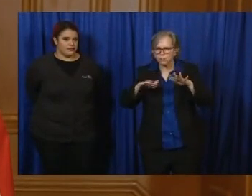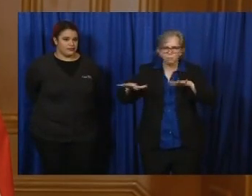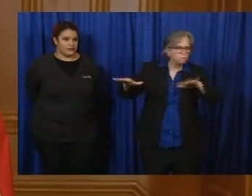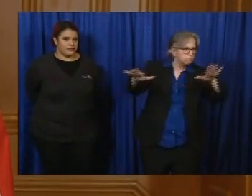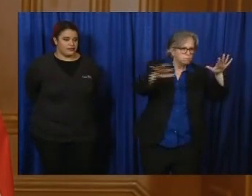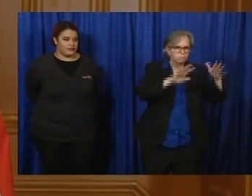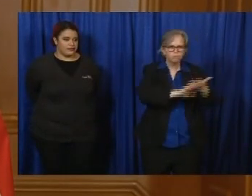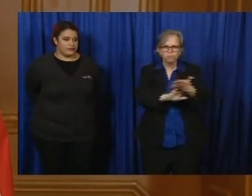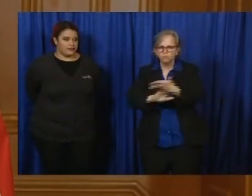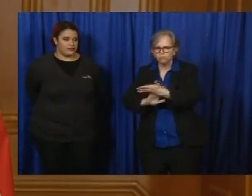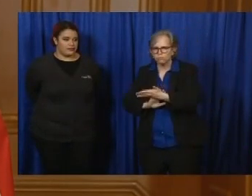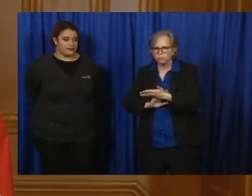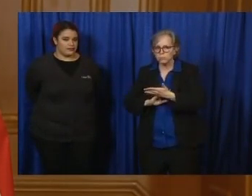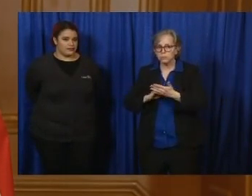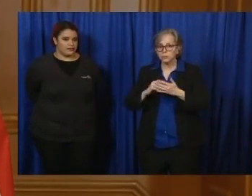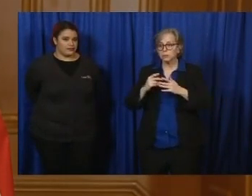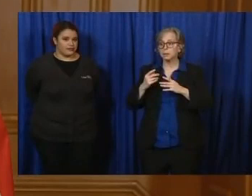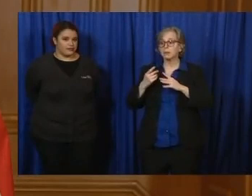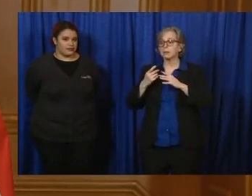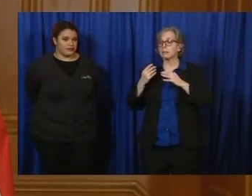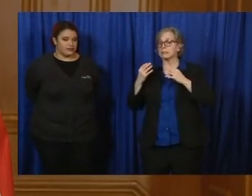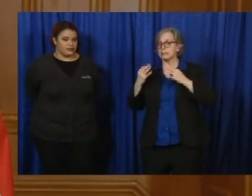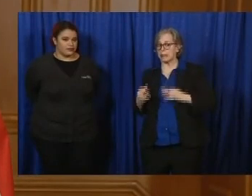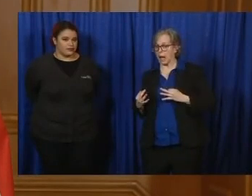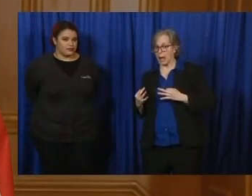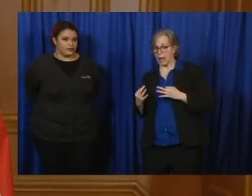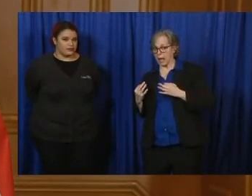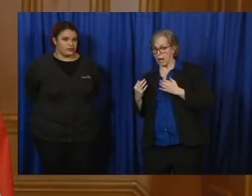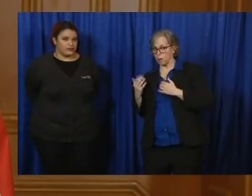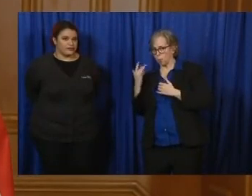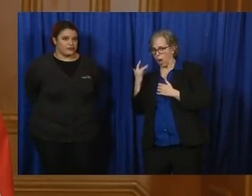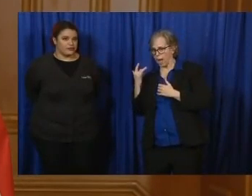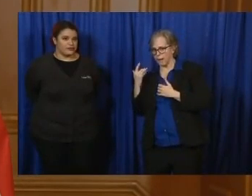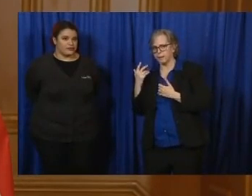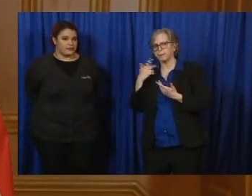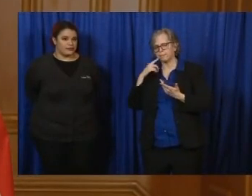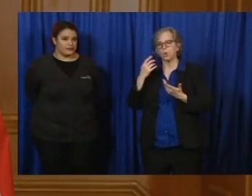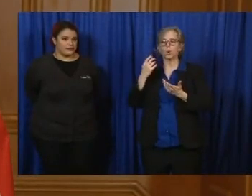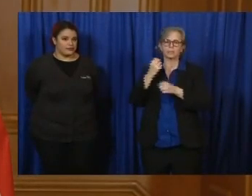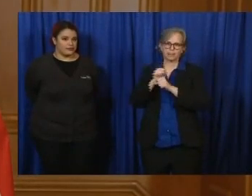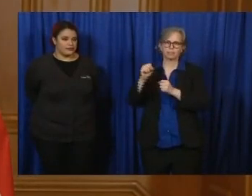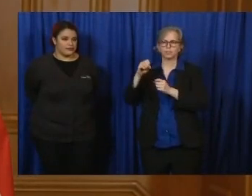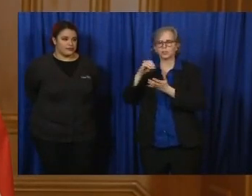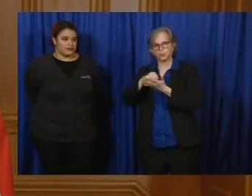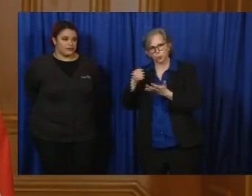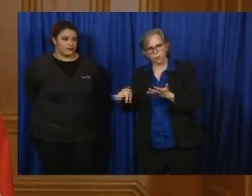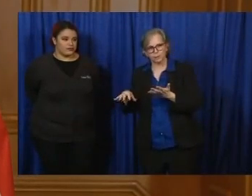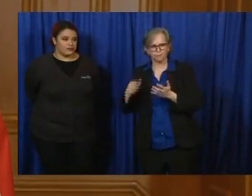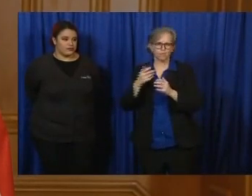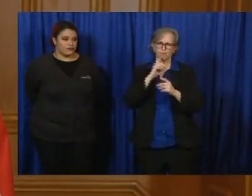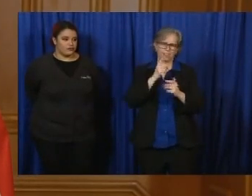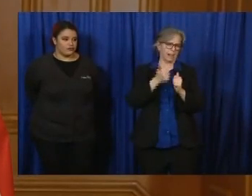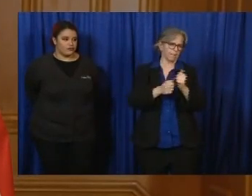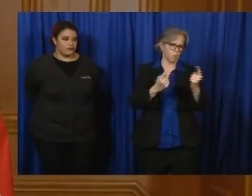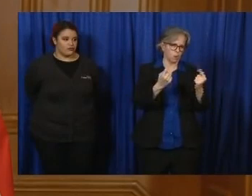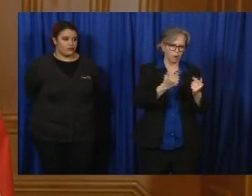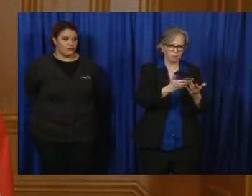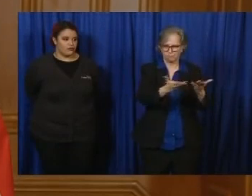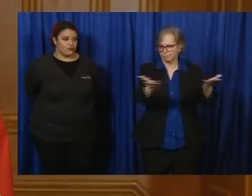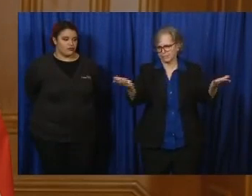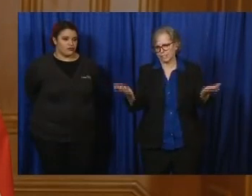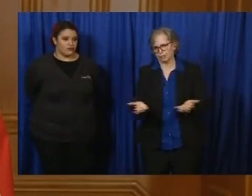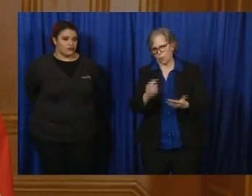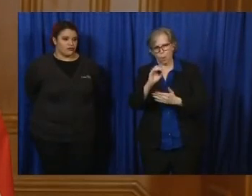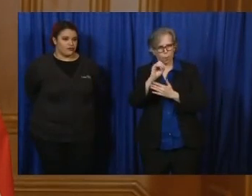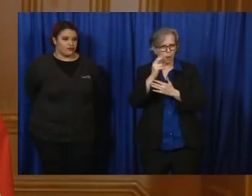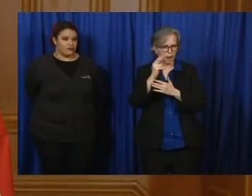was made for the safety of students, but also, frankly, for the safety of every Ohioan. We have seen young people